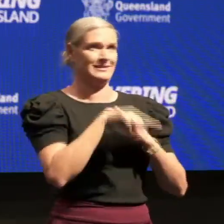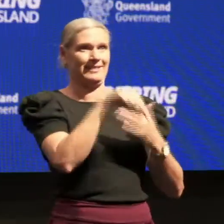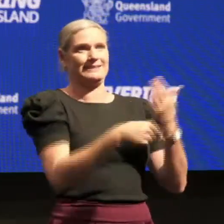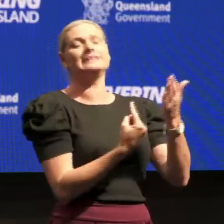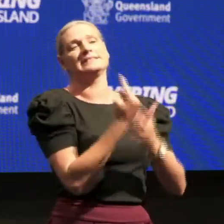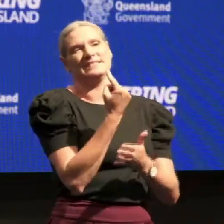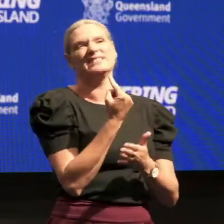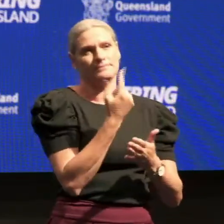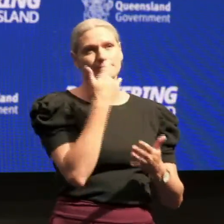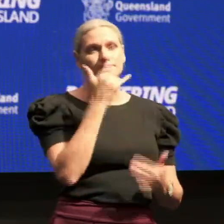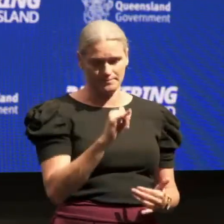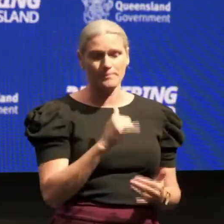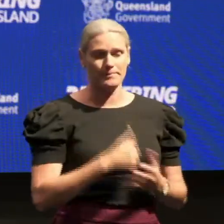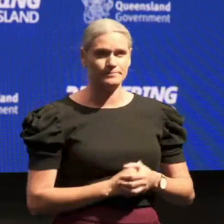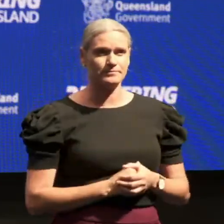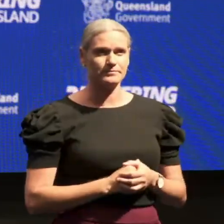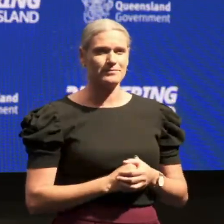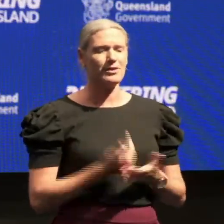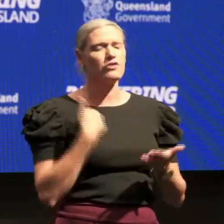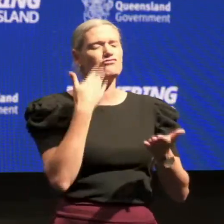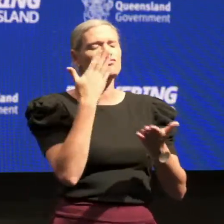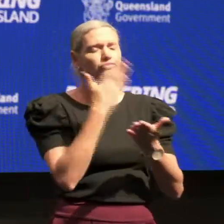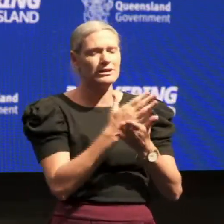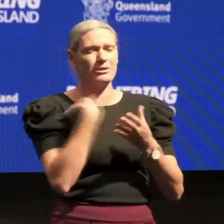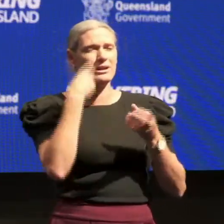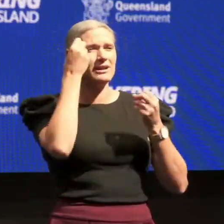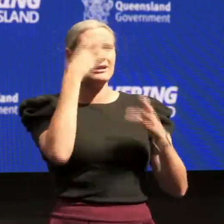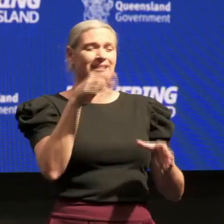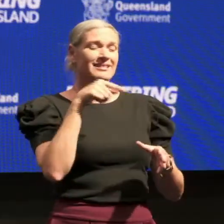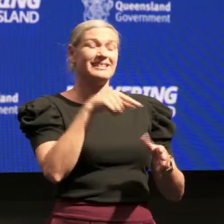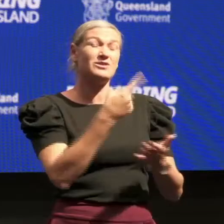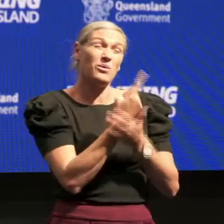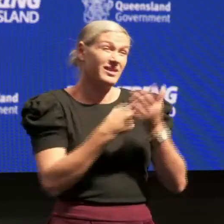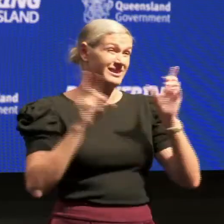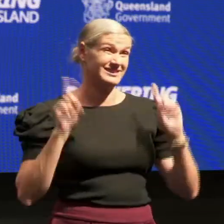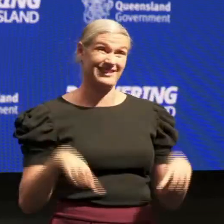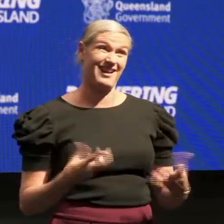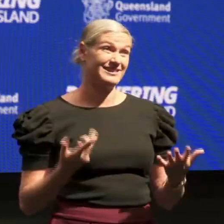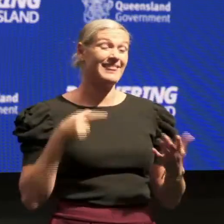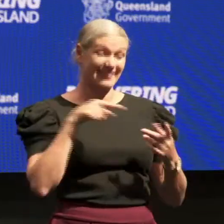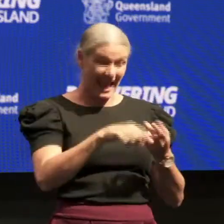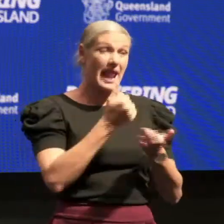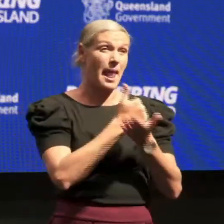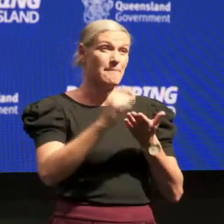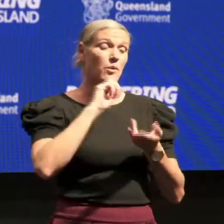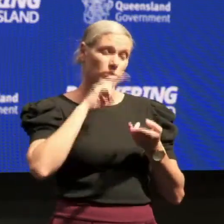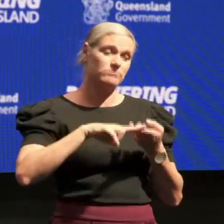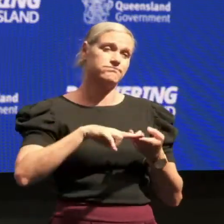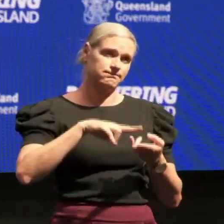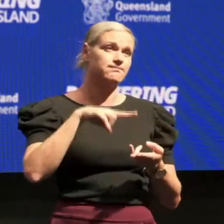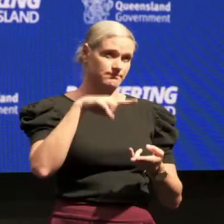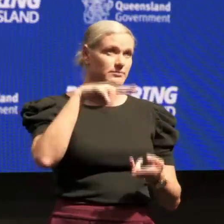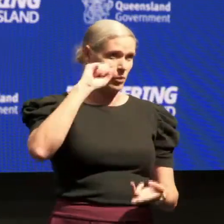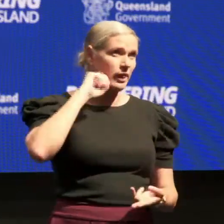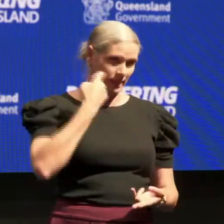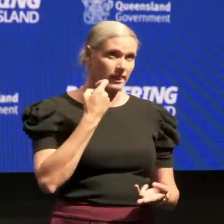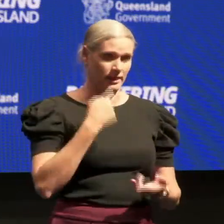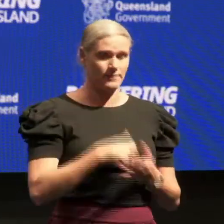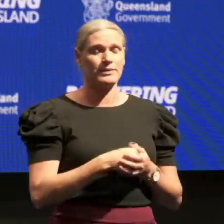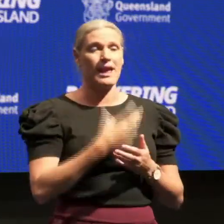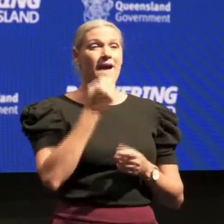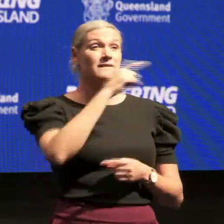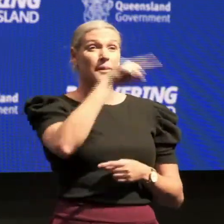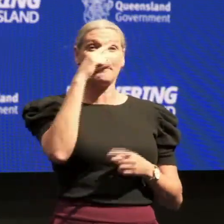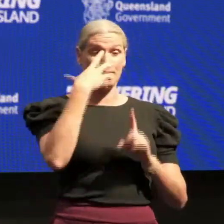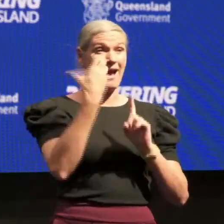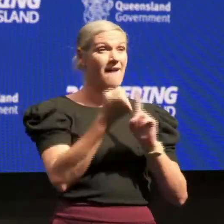episode. I stress that's only the beginning, and that number will continue to grow. There is a number of people who've